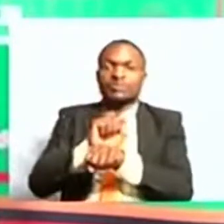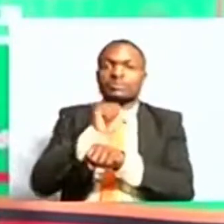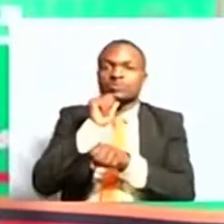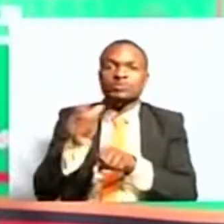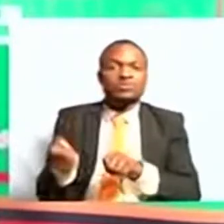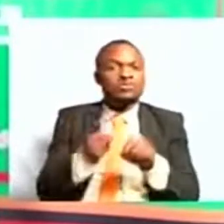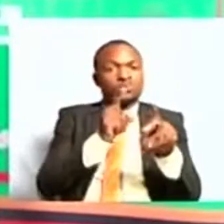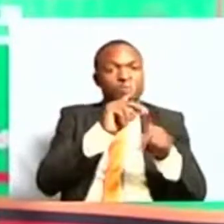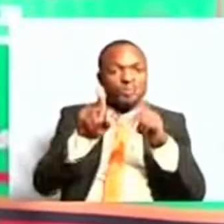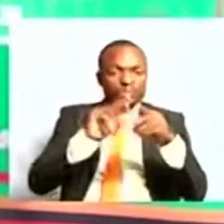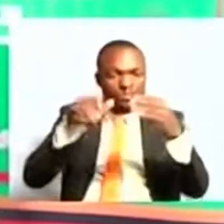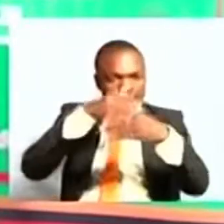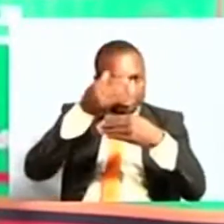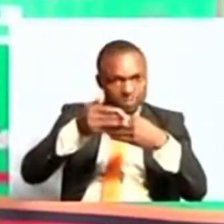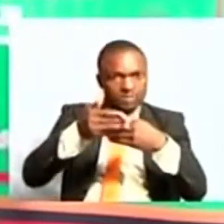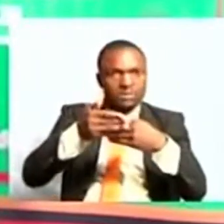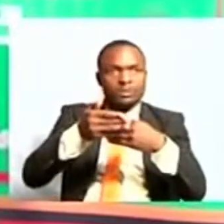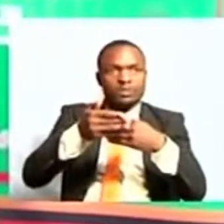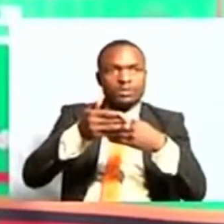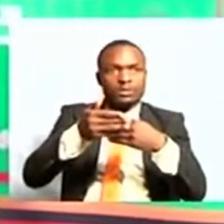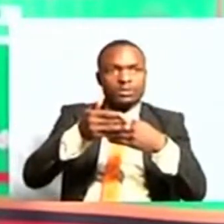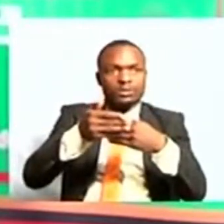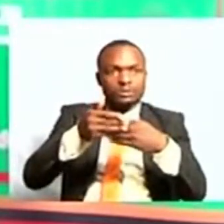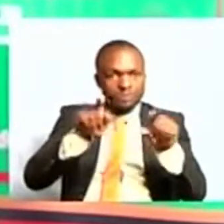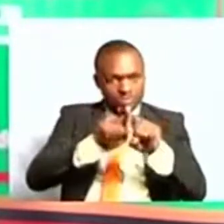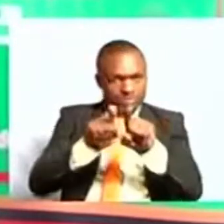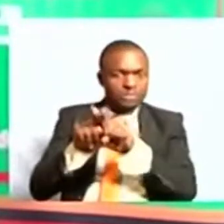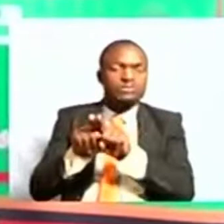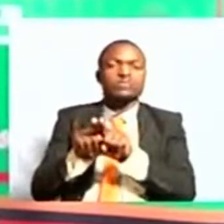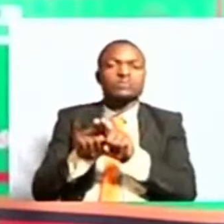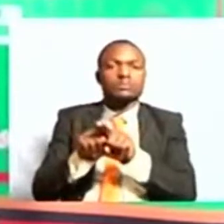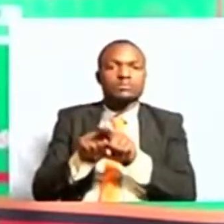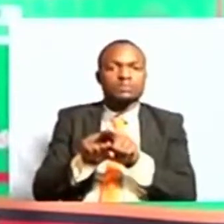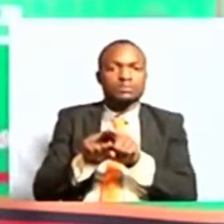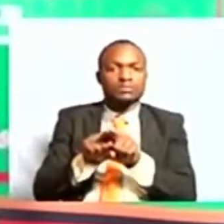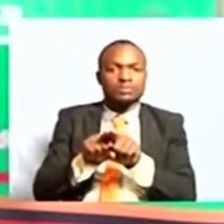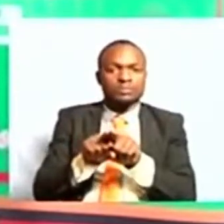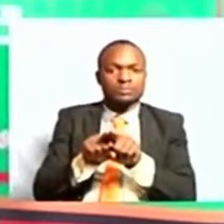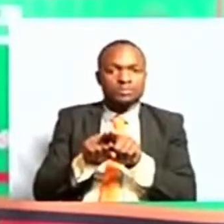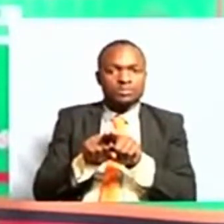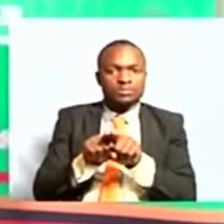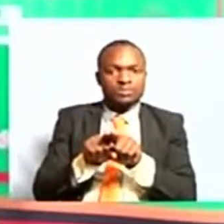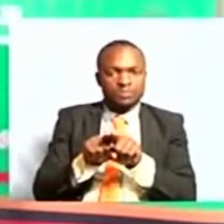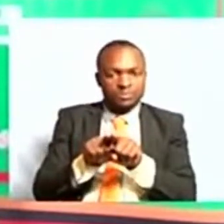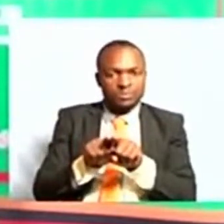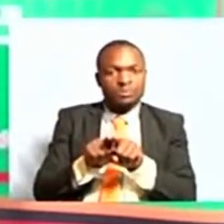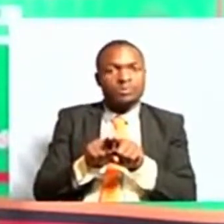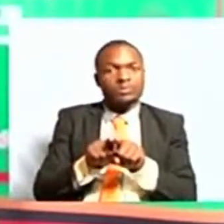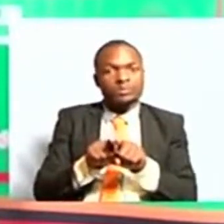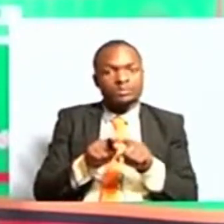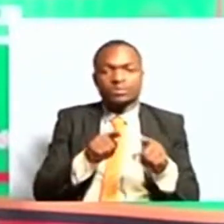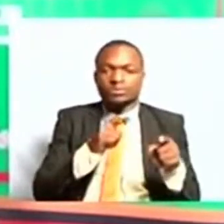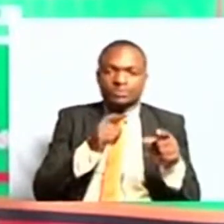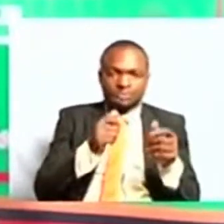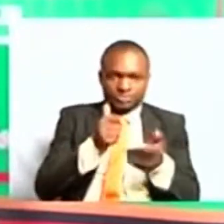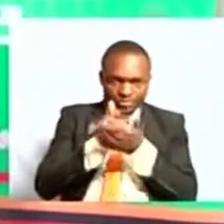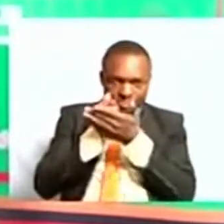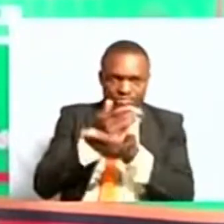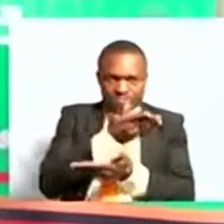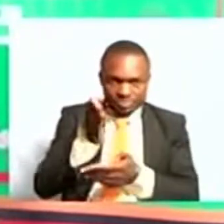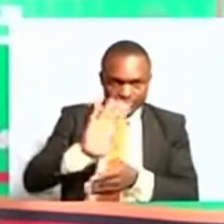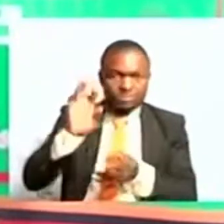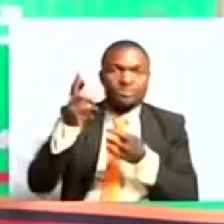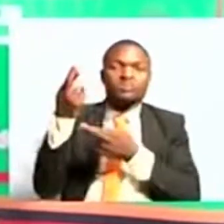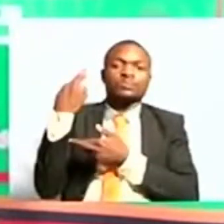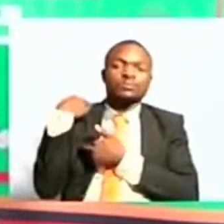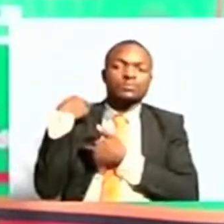vain. People out there are also trying to empathize with you and your responsibilities as you